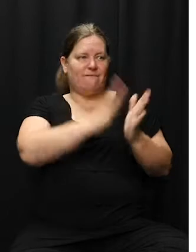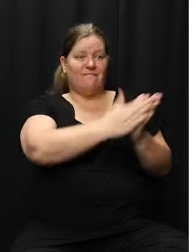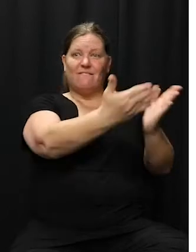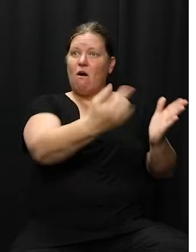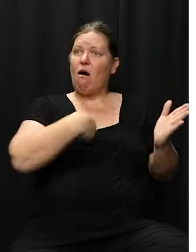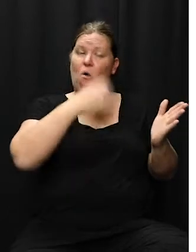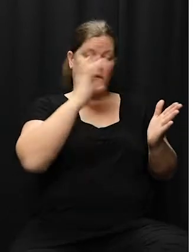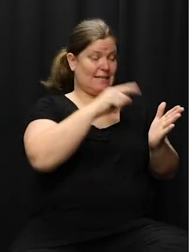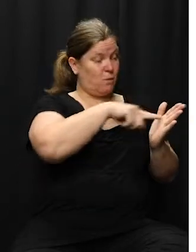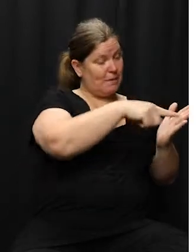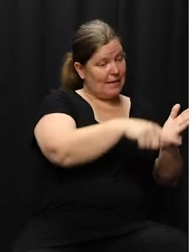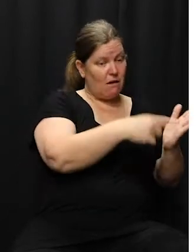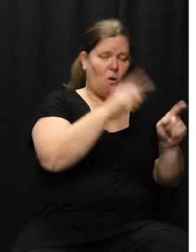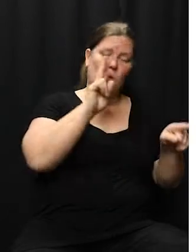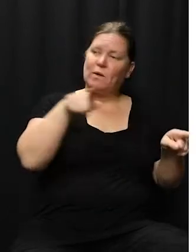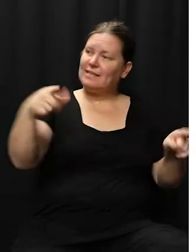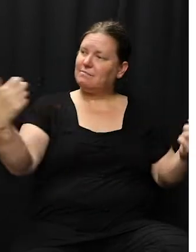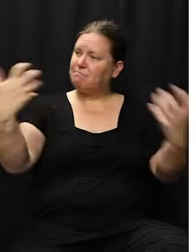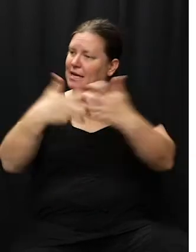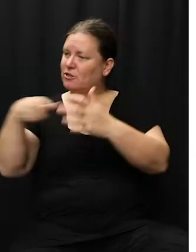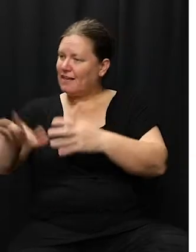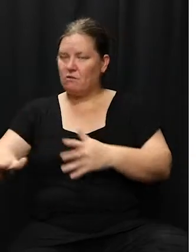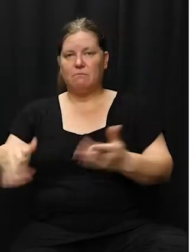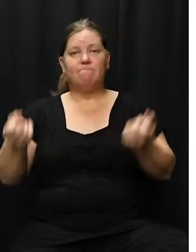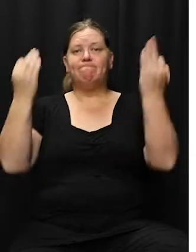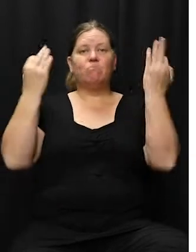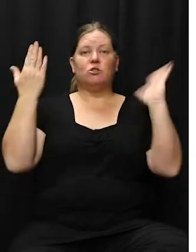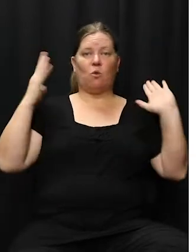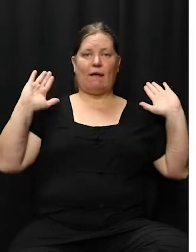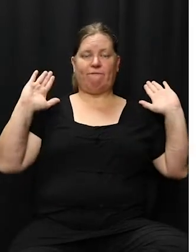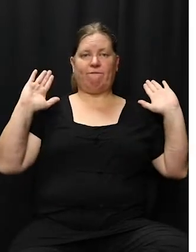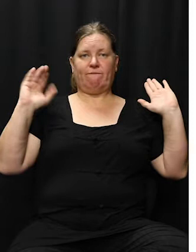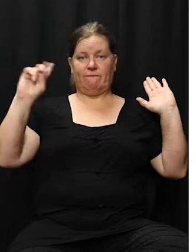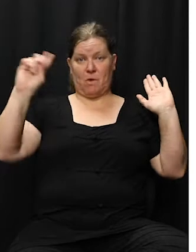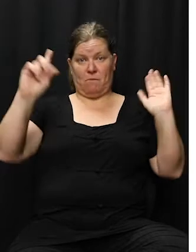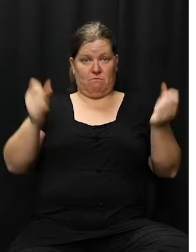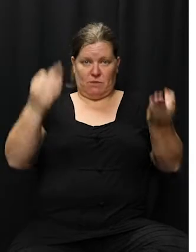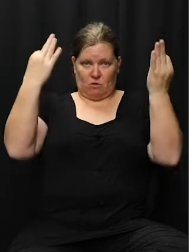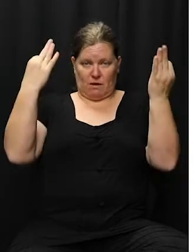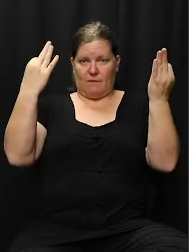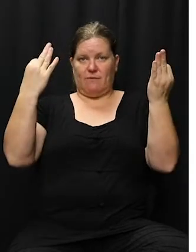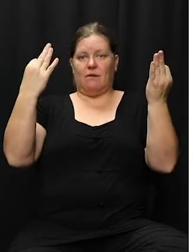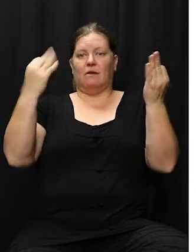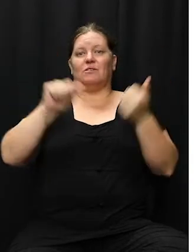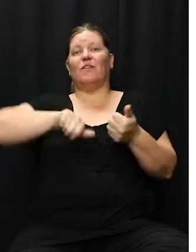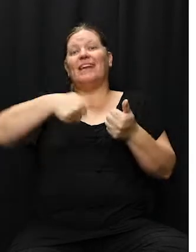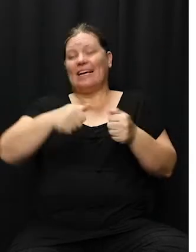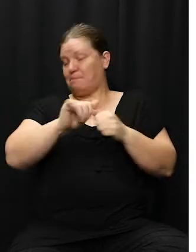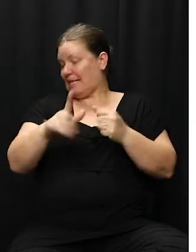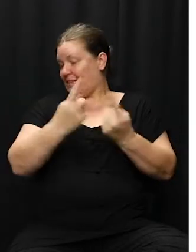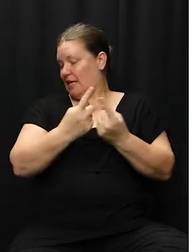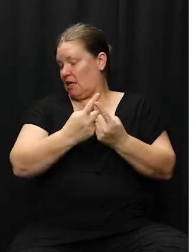an ideal world, imagine we'd have some, here's the book and here's the language area and here are the areas of, curriculum matches, but we don't have that. We